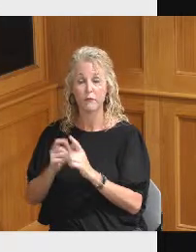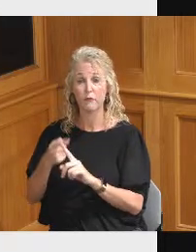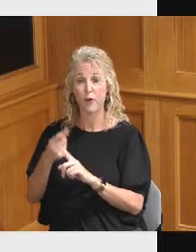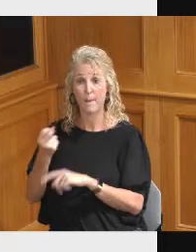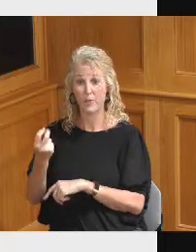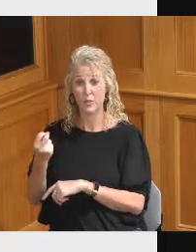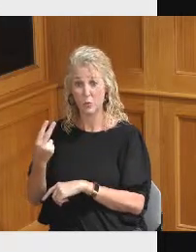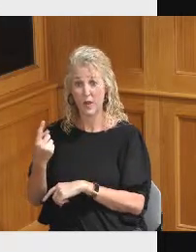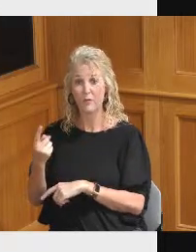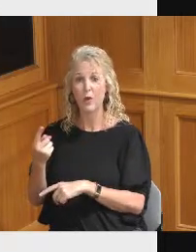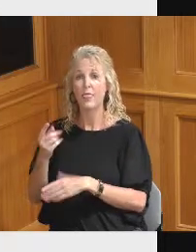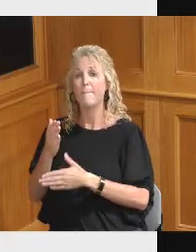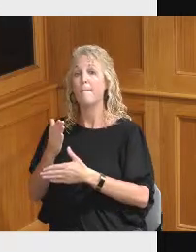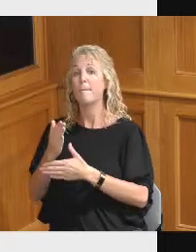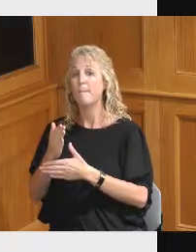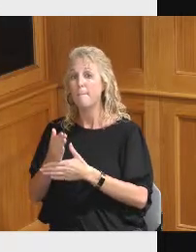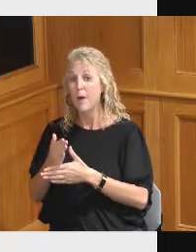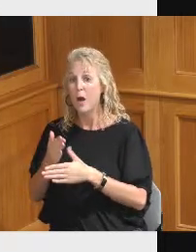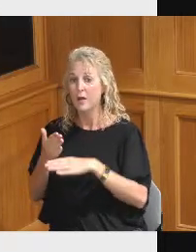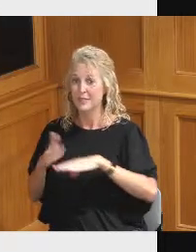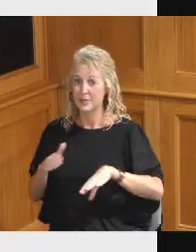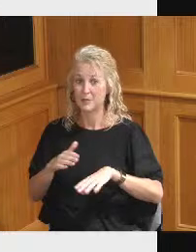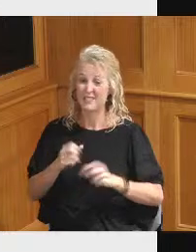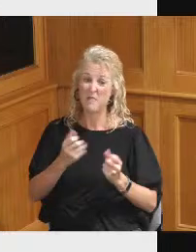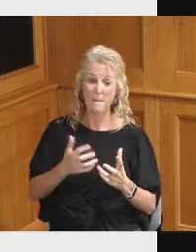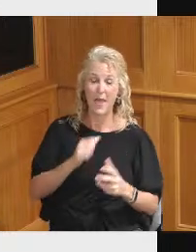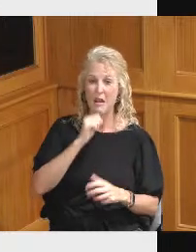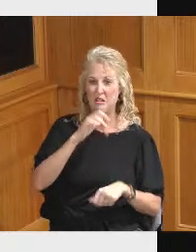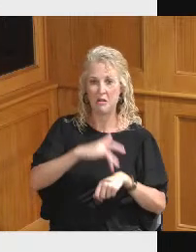partially mitigated. There's a bunch where they've done no mitigation.